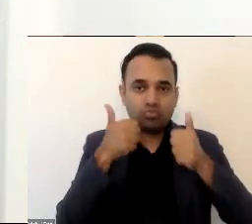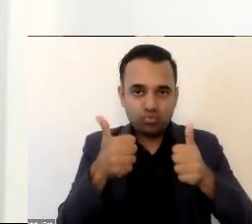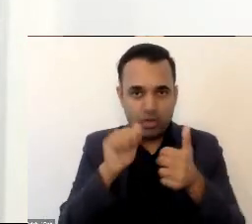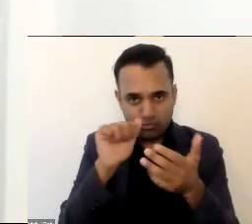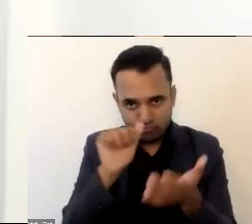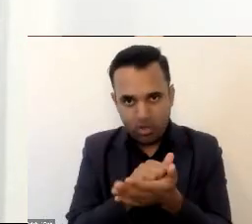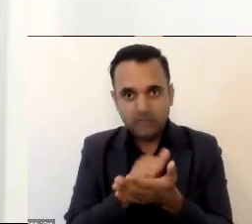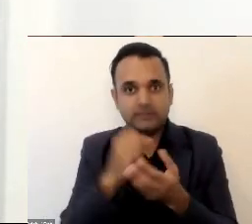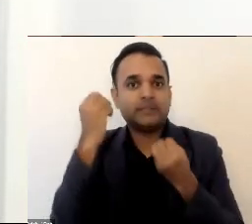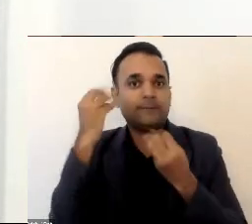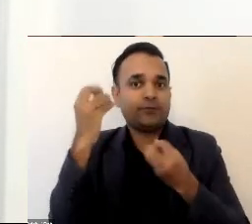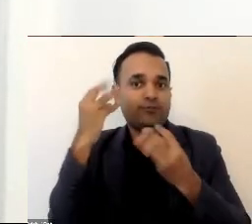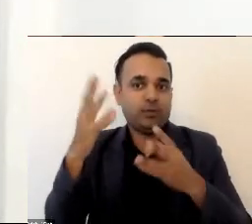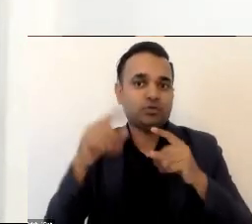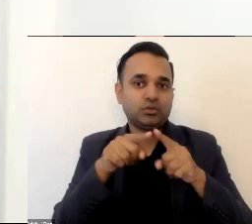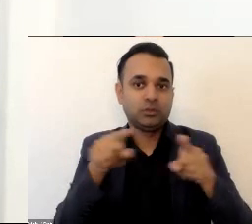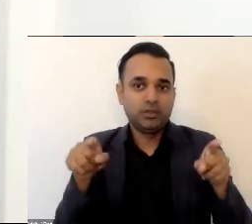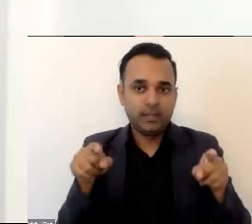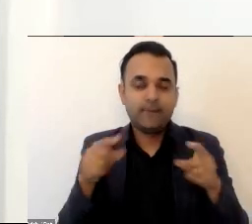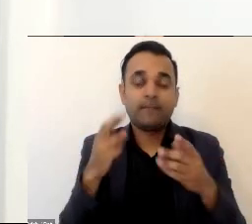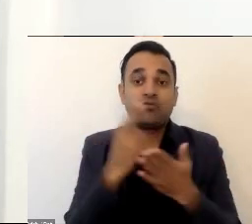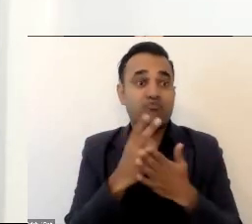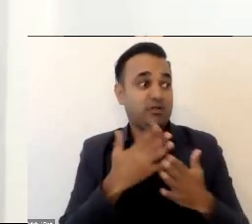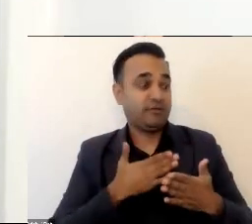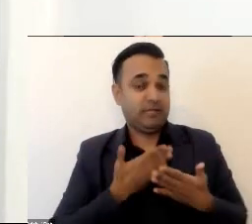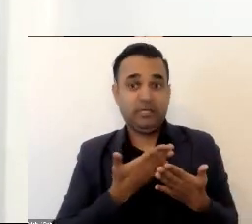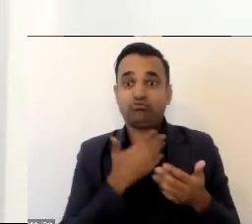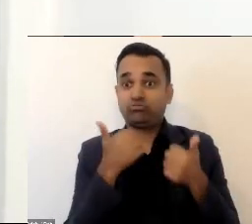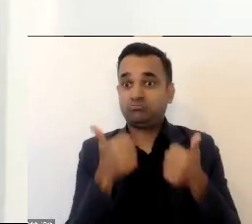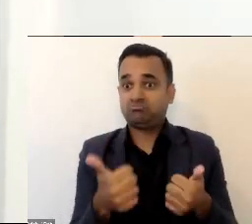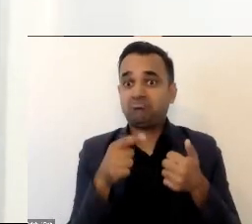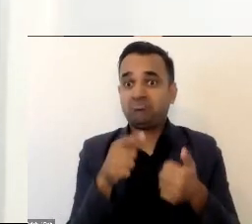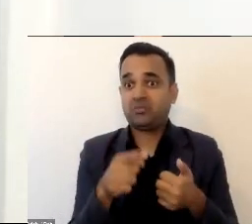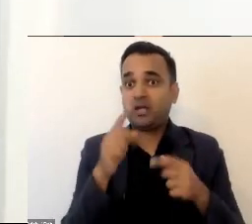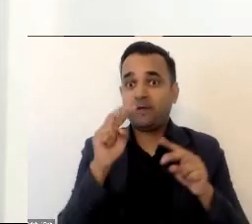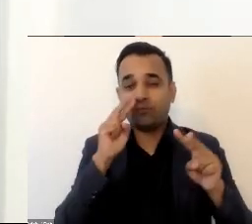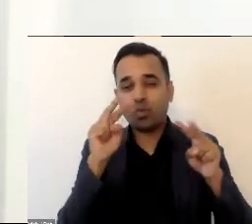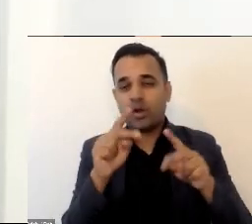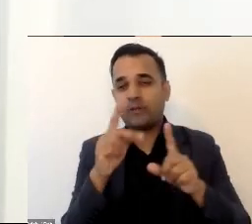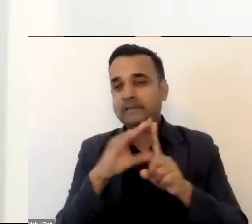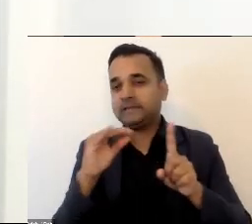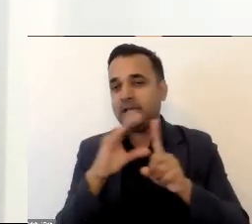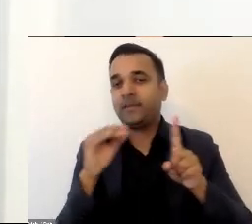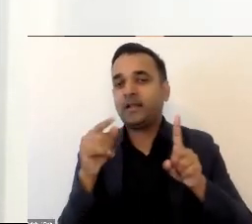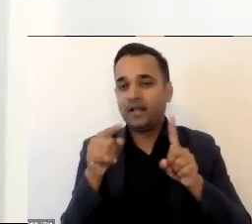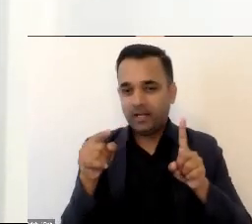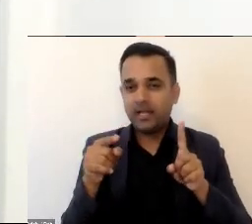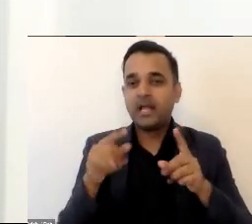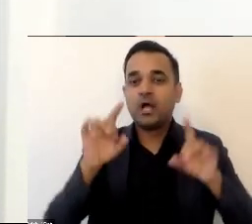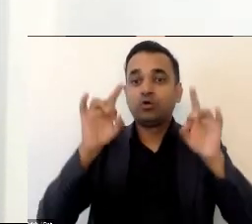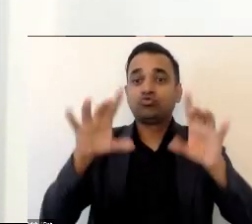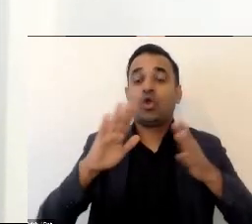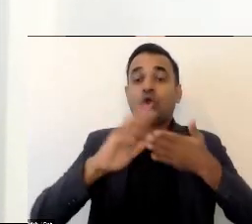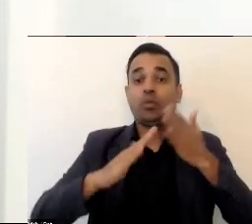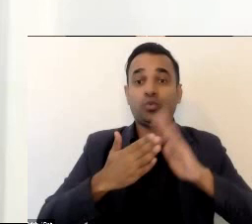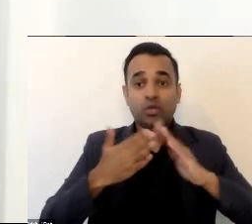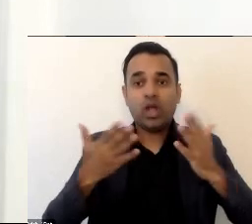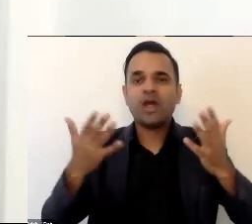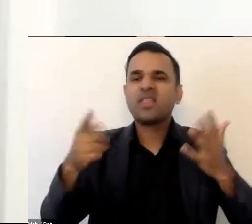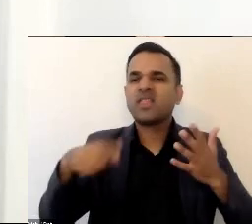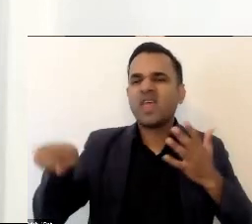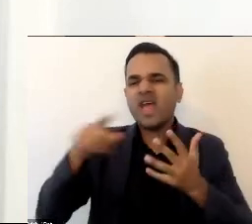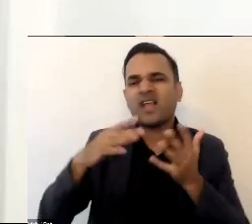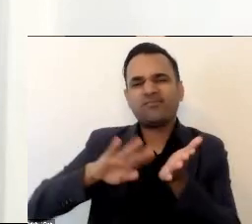against because of their particular features or characteristics. And we showed that this can be quite dire in terms